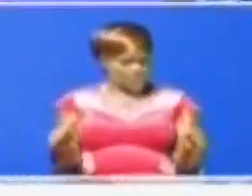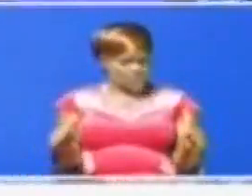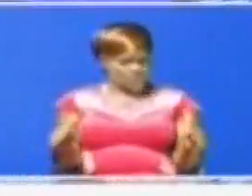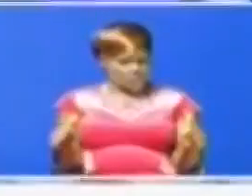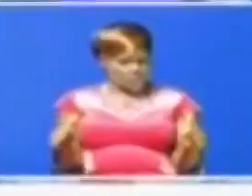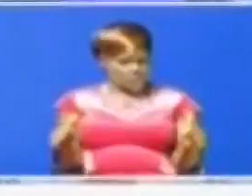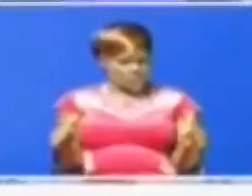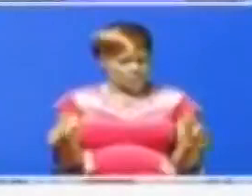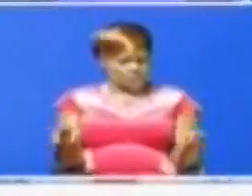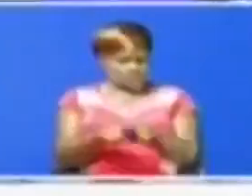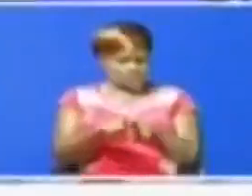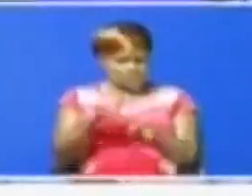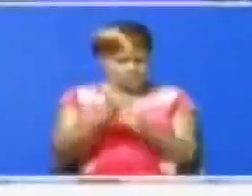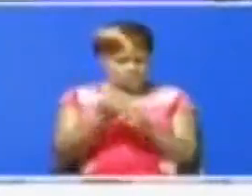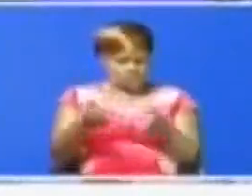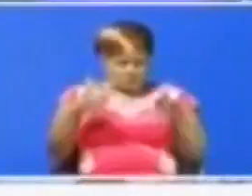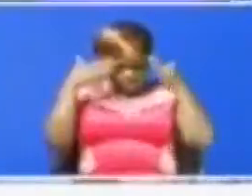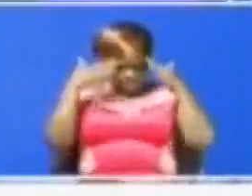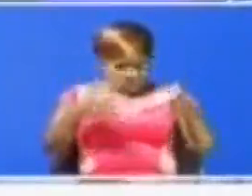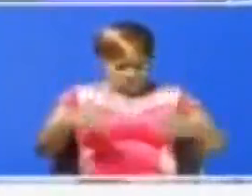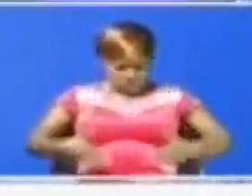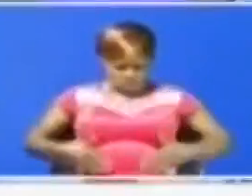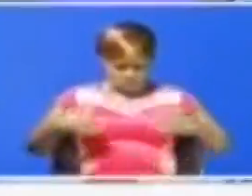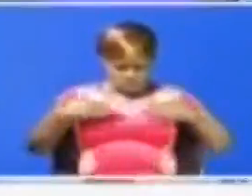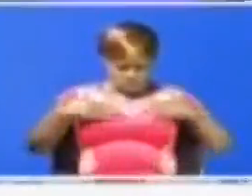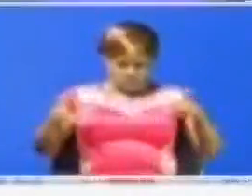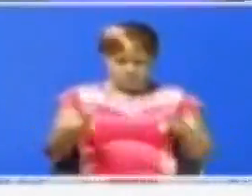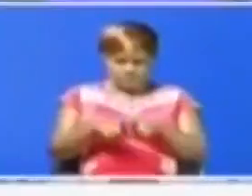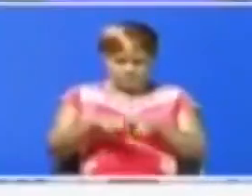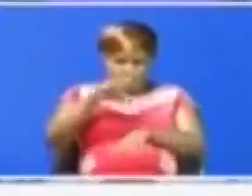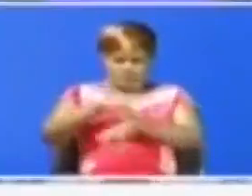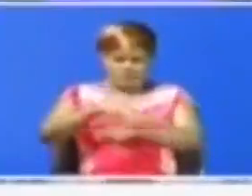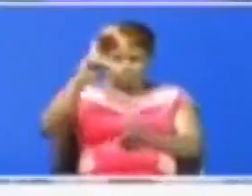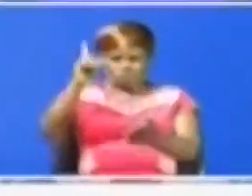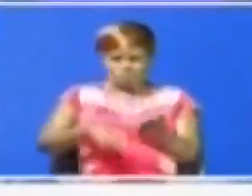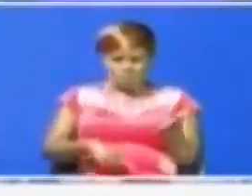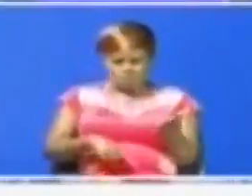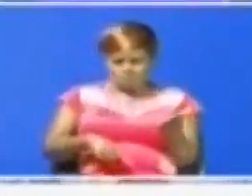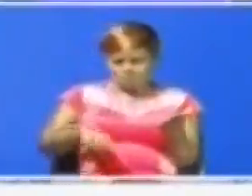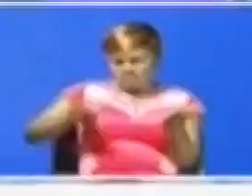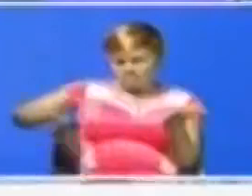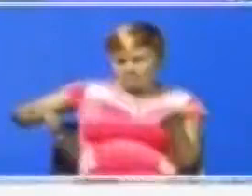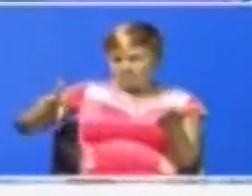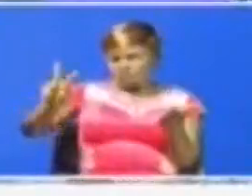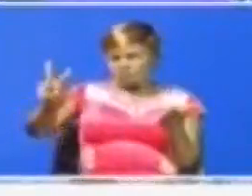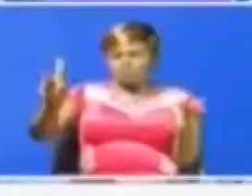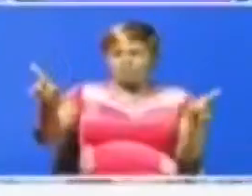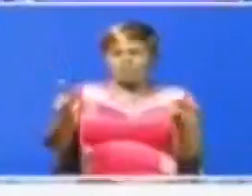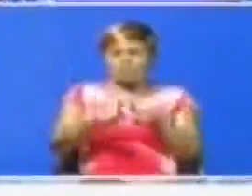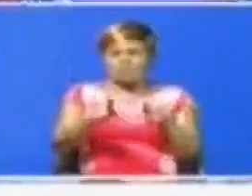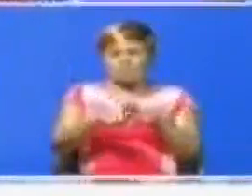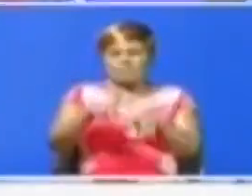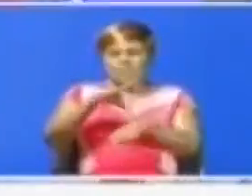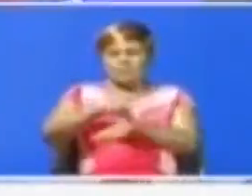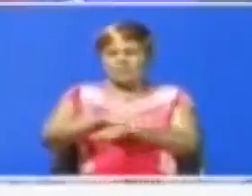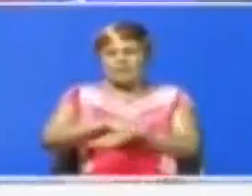along with what we are doing now, focusing on the bodies and hoping we will be able to get the bodies of the remaining two, but also recovering